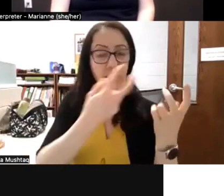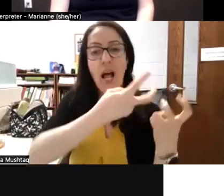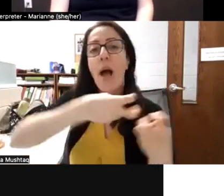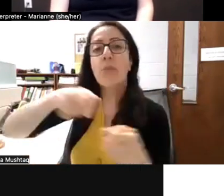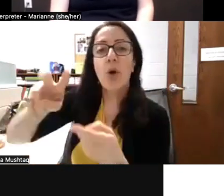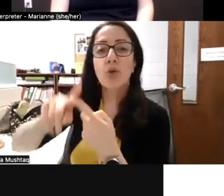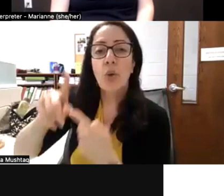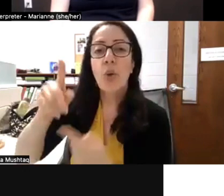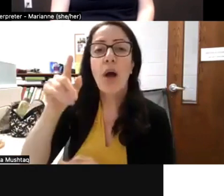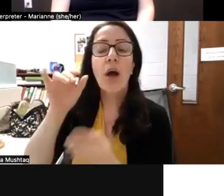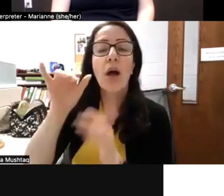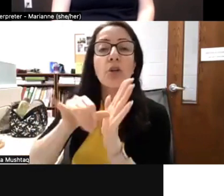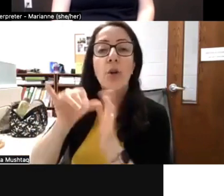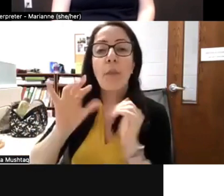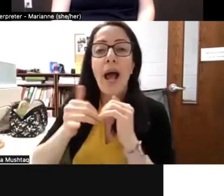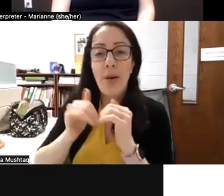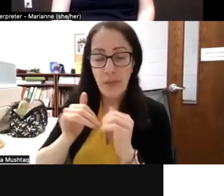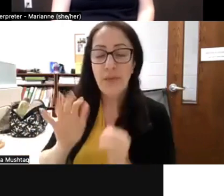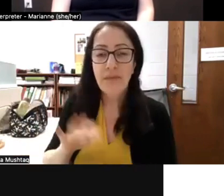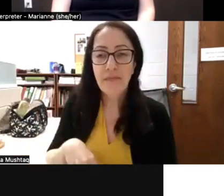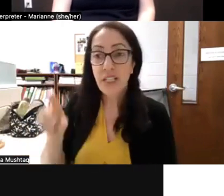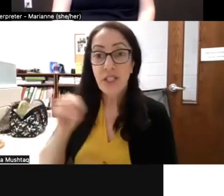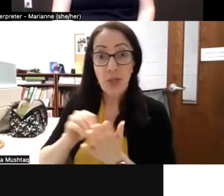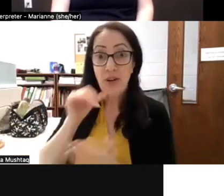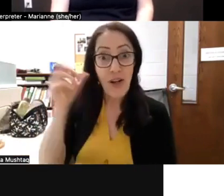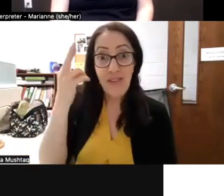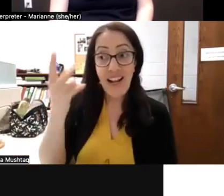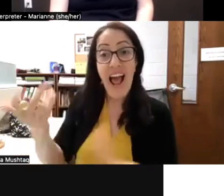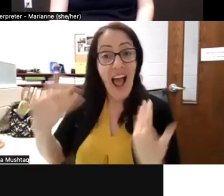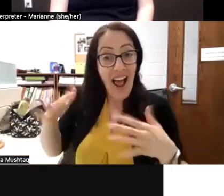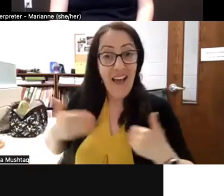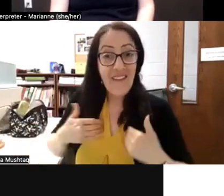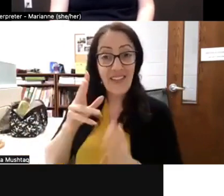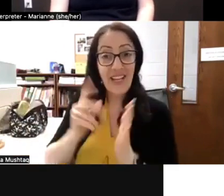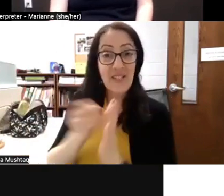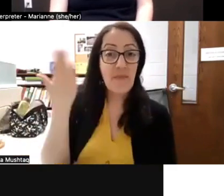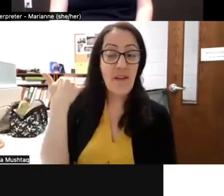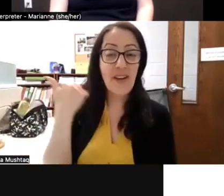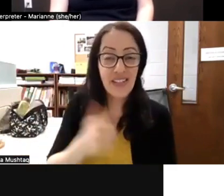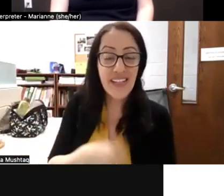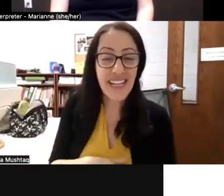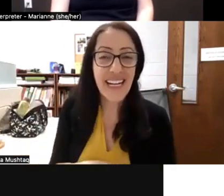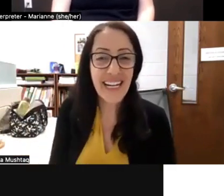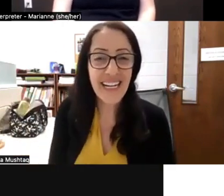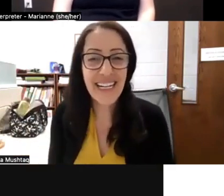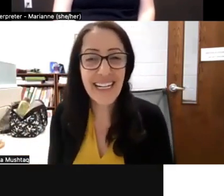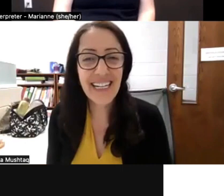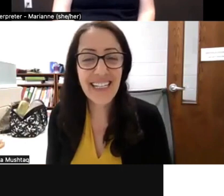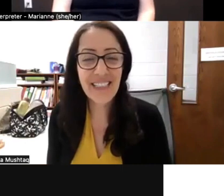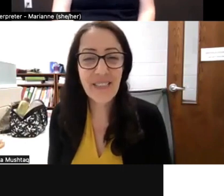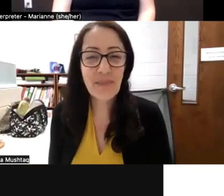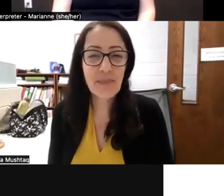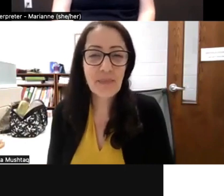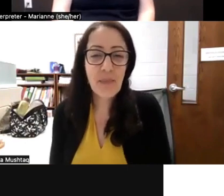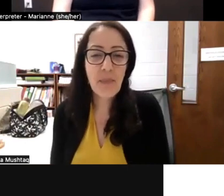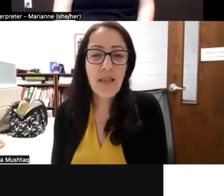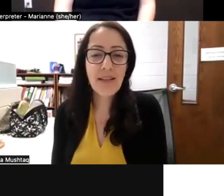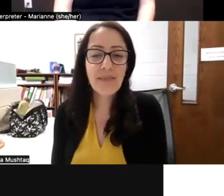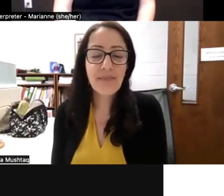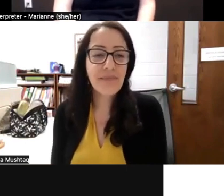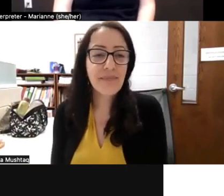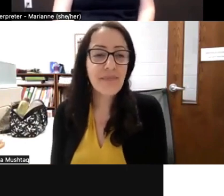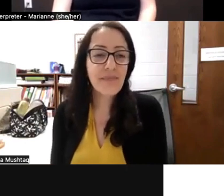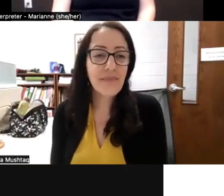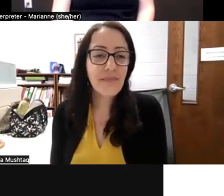people are posting from their smartphones and posting directly to YouTube. But it's really interesting. They didn't even realize they had